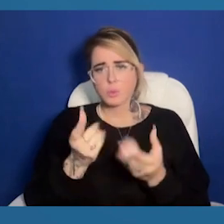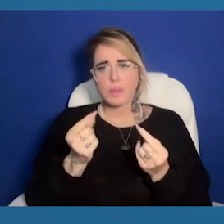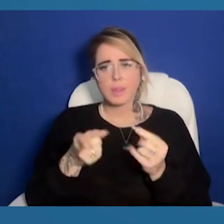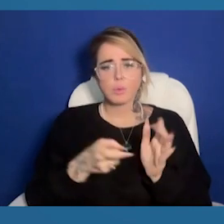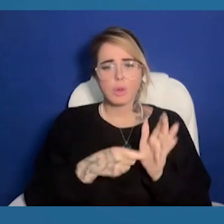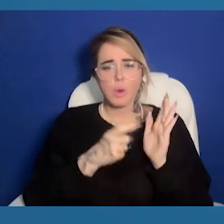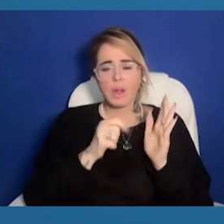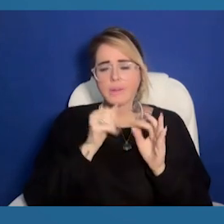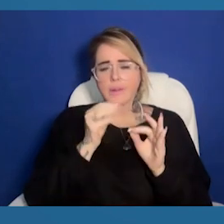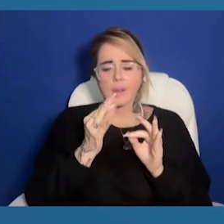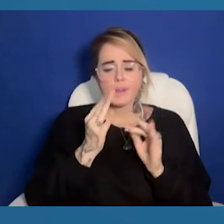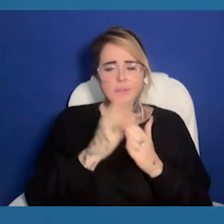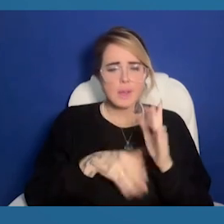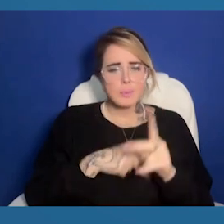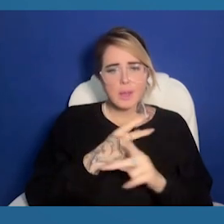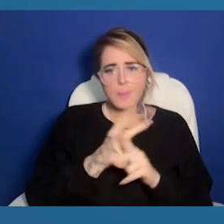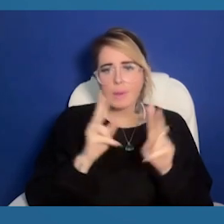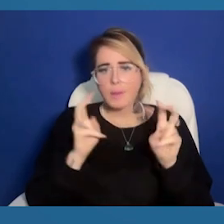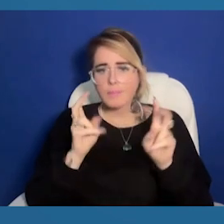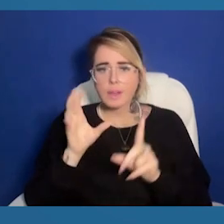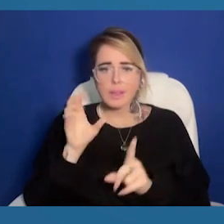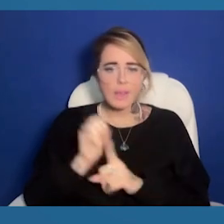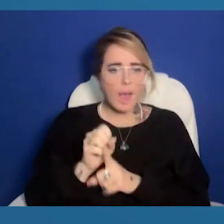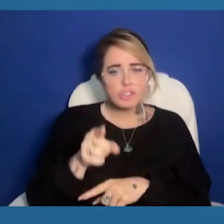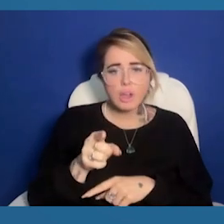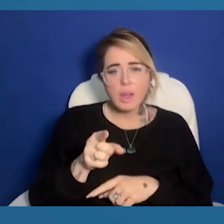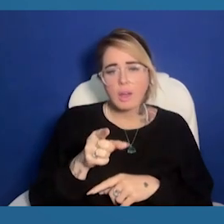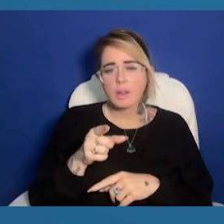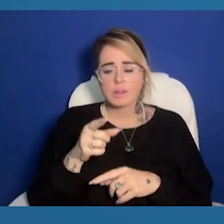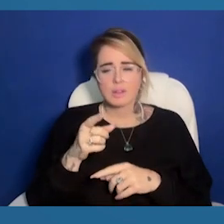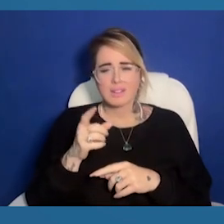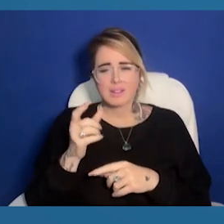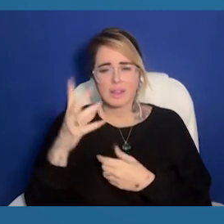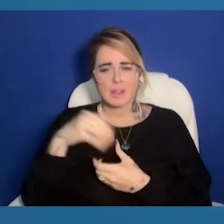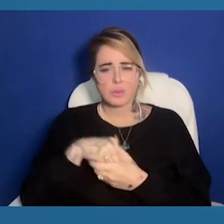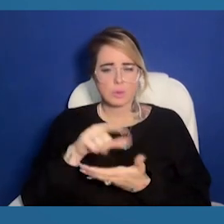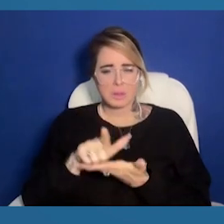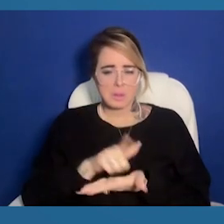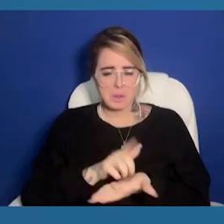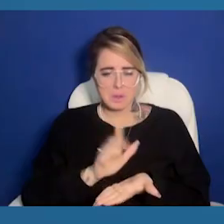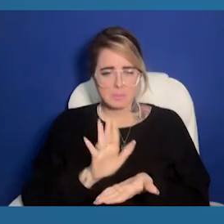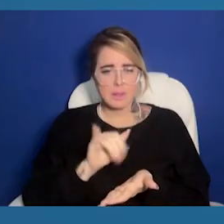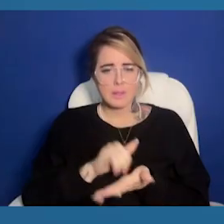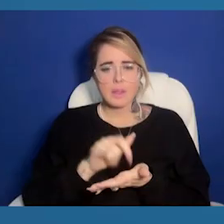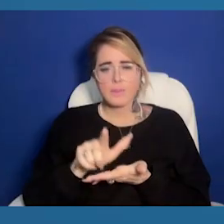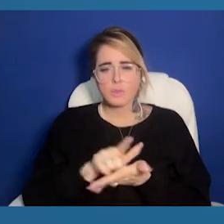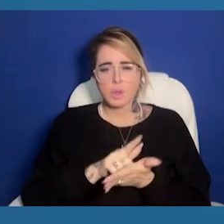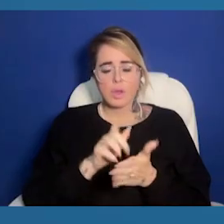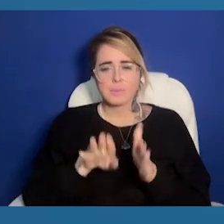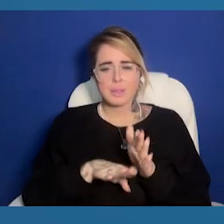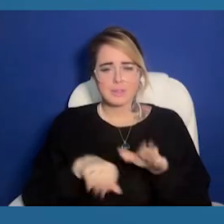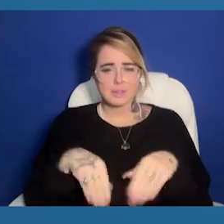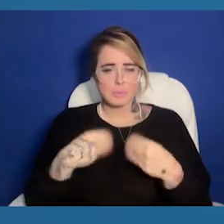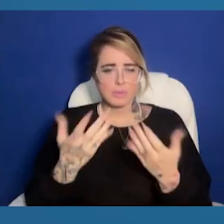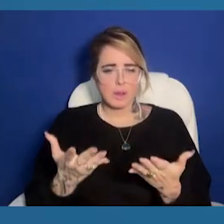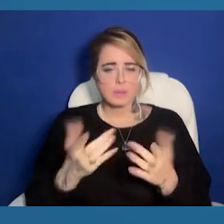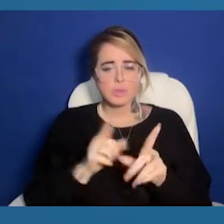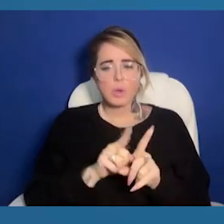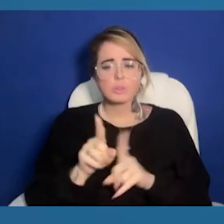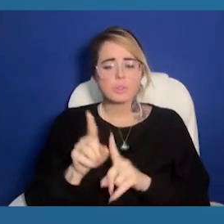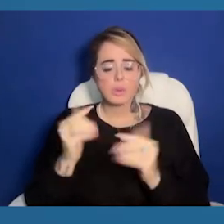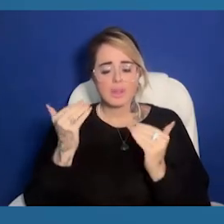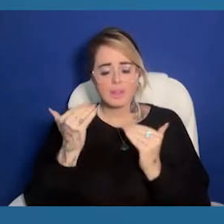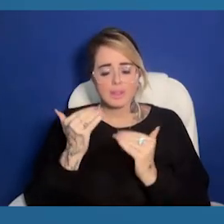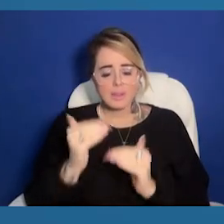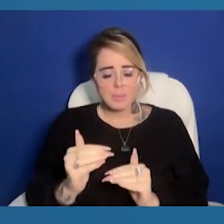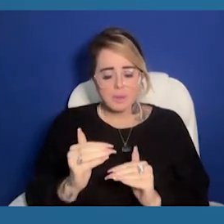sort of gotcha element that's built into the law. So that's what the law basically provides. It also limits to some extent, to